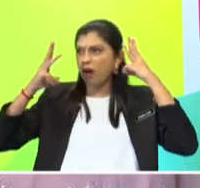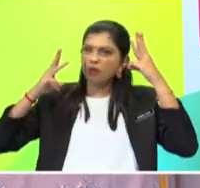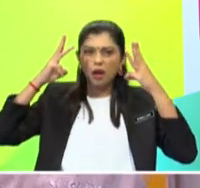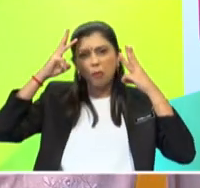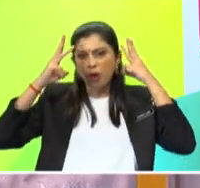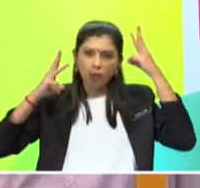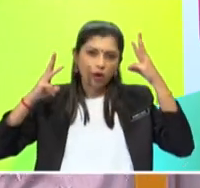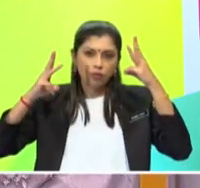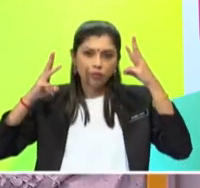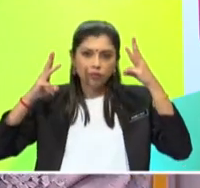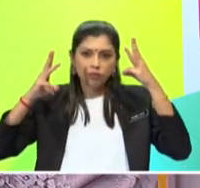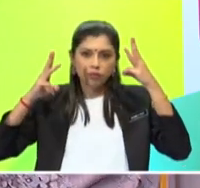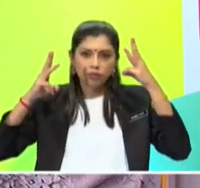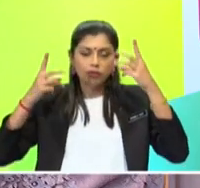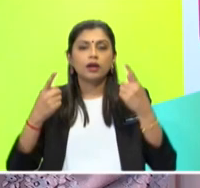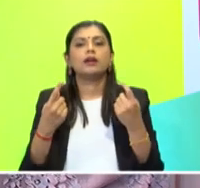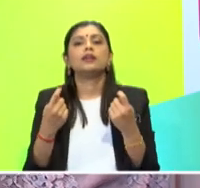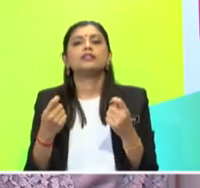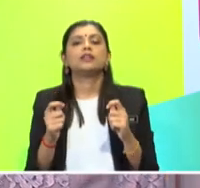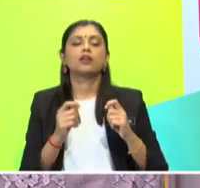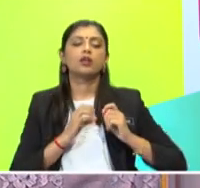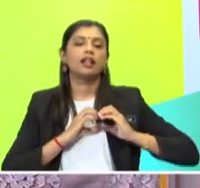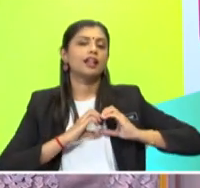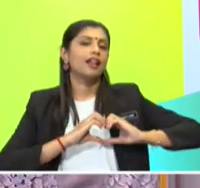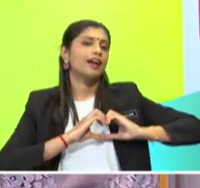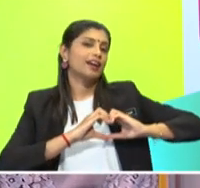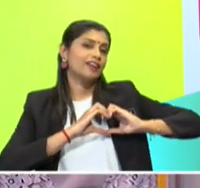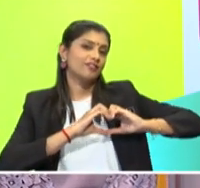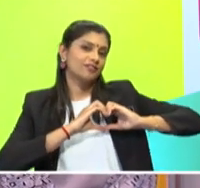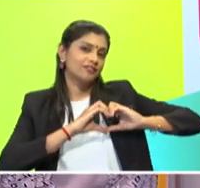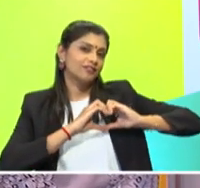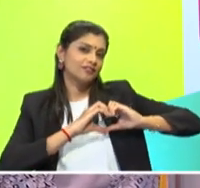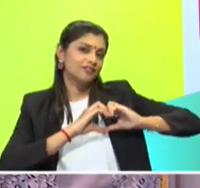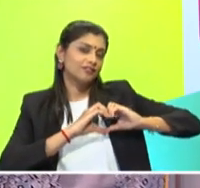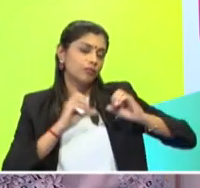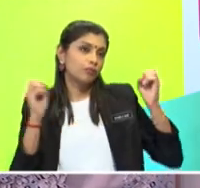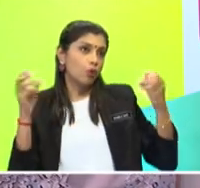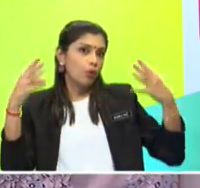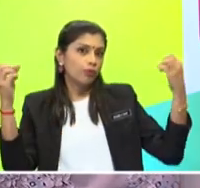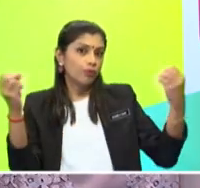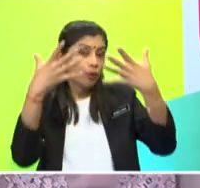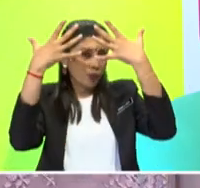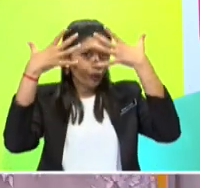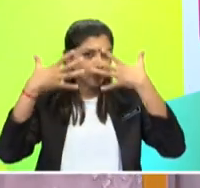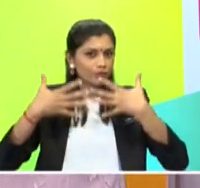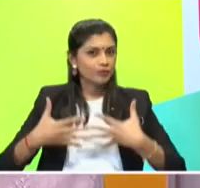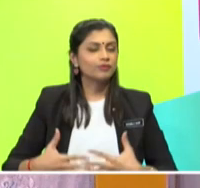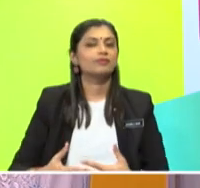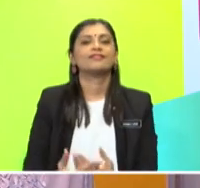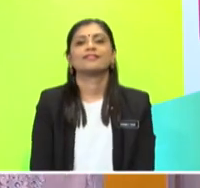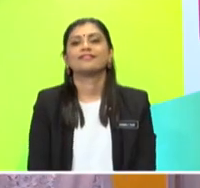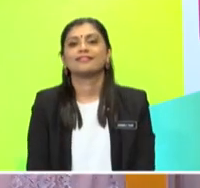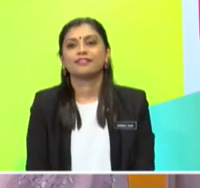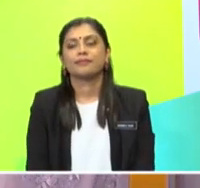keywords. Try to fall in love with it because there's magic behind it. All right?